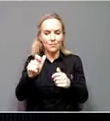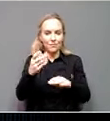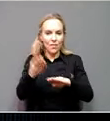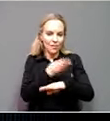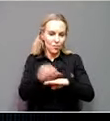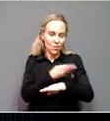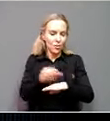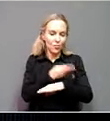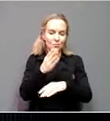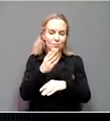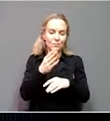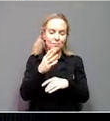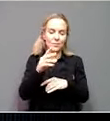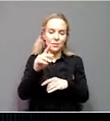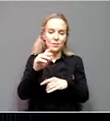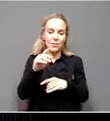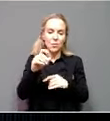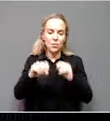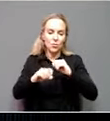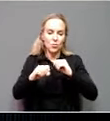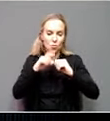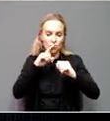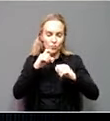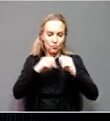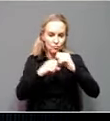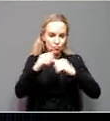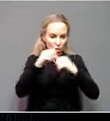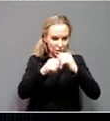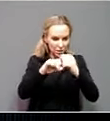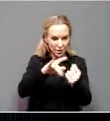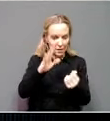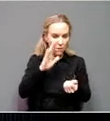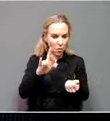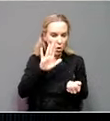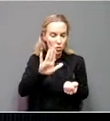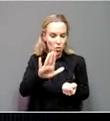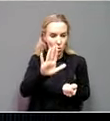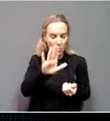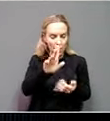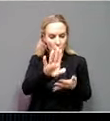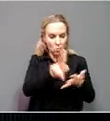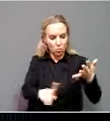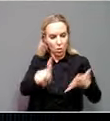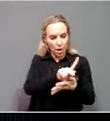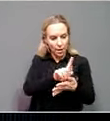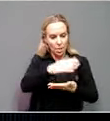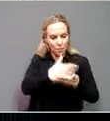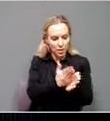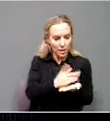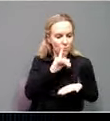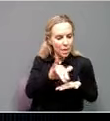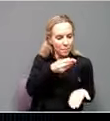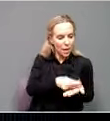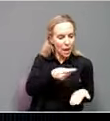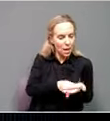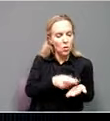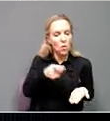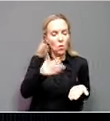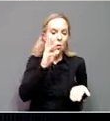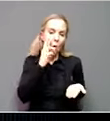any materially different priorities than your administration for the money, or if you expect your proposals to get bipartisan support.